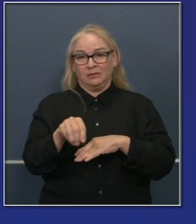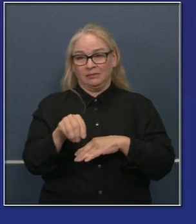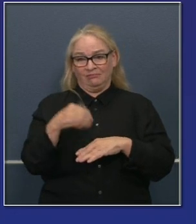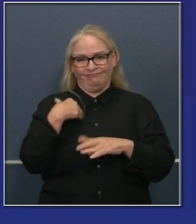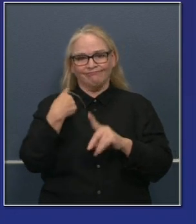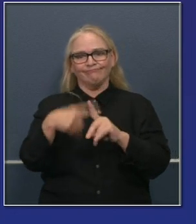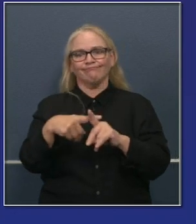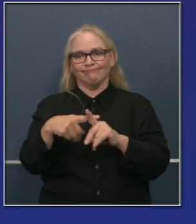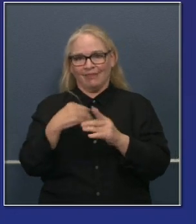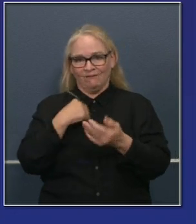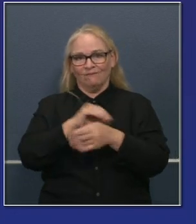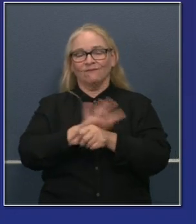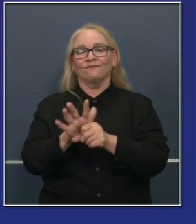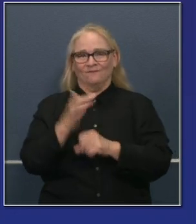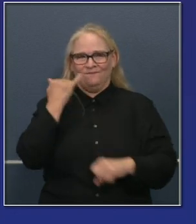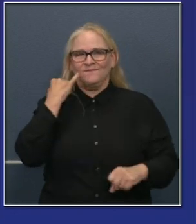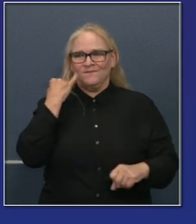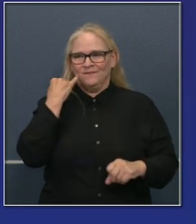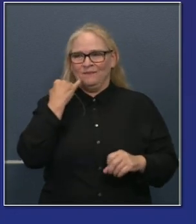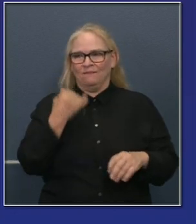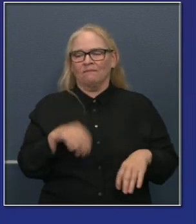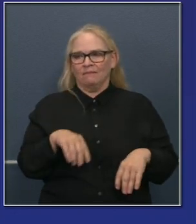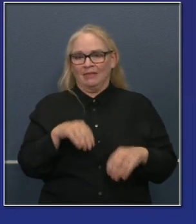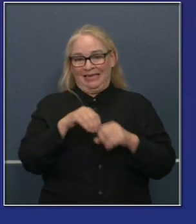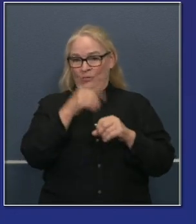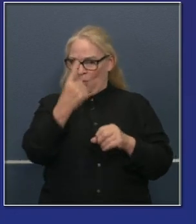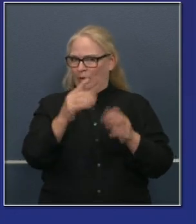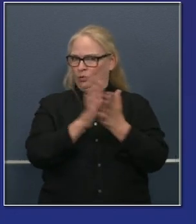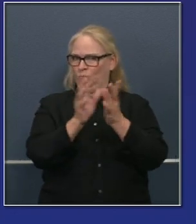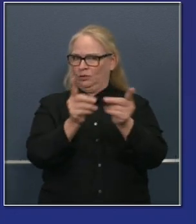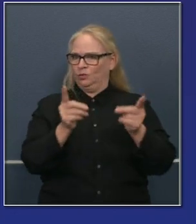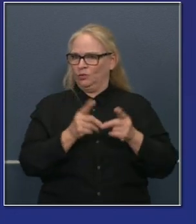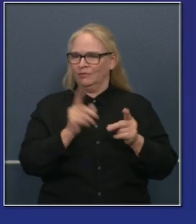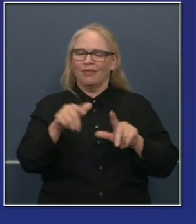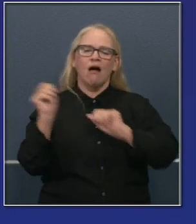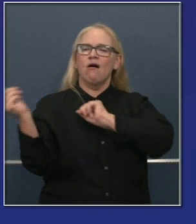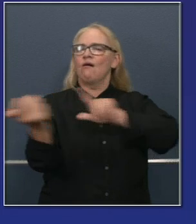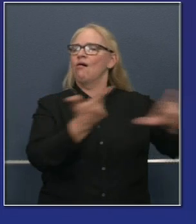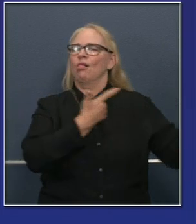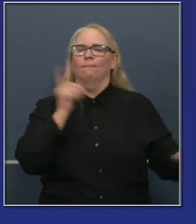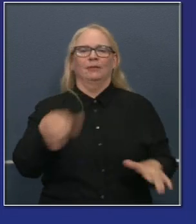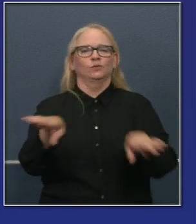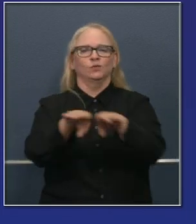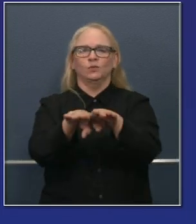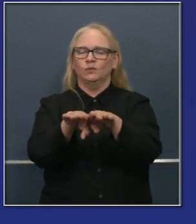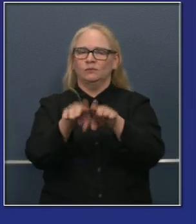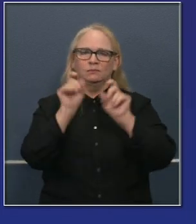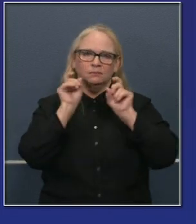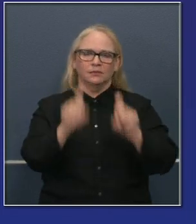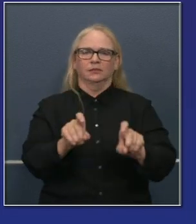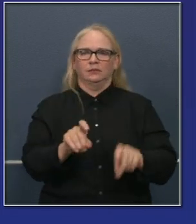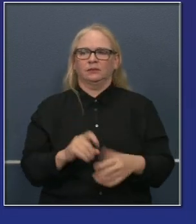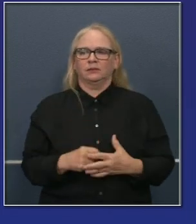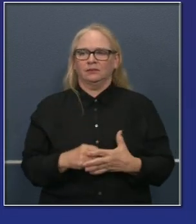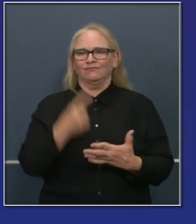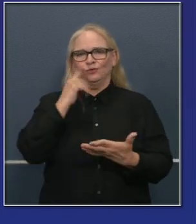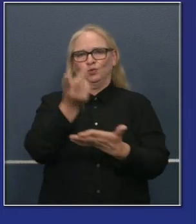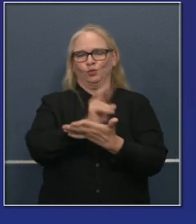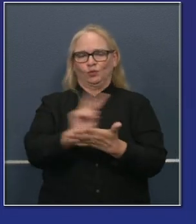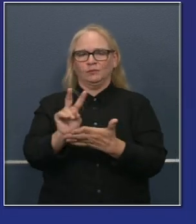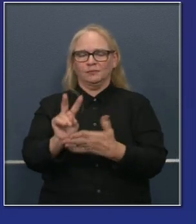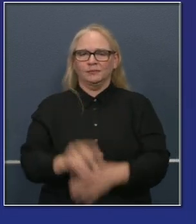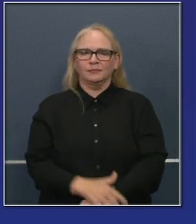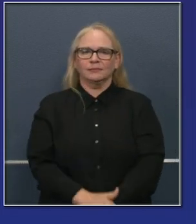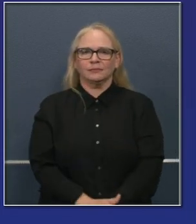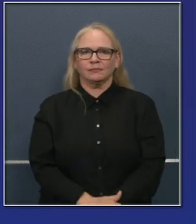that reach that threshold, that they need to be closed within a 14-day period. So that's the